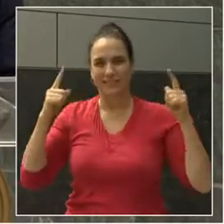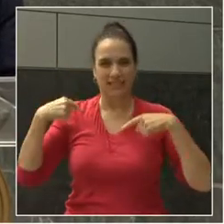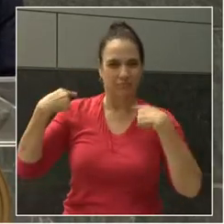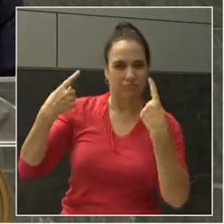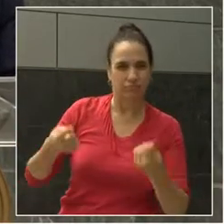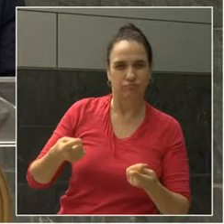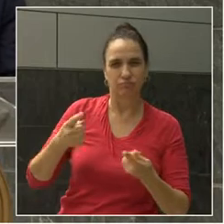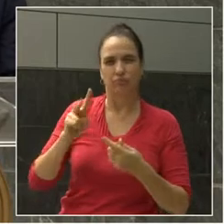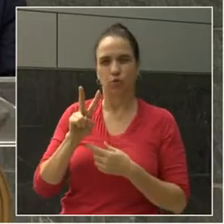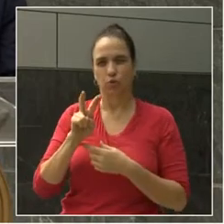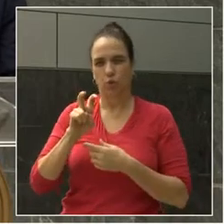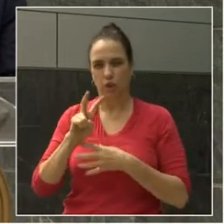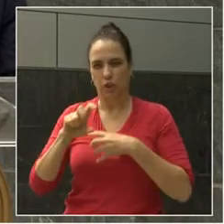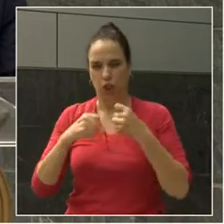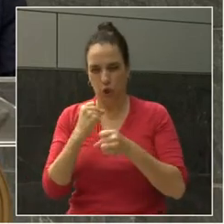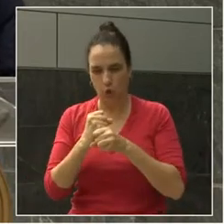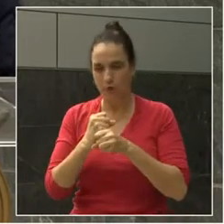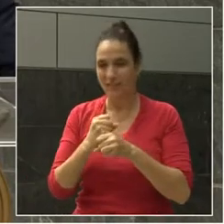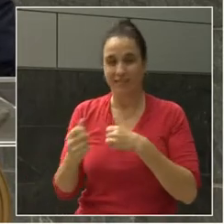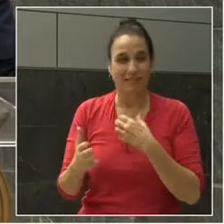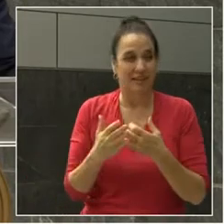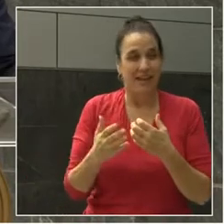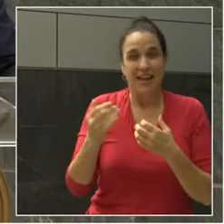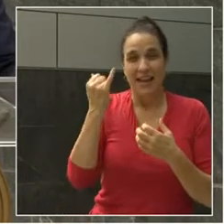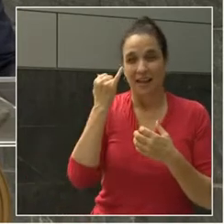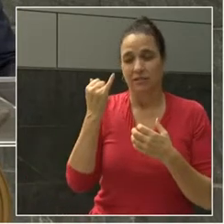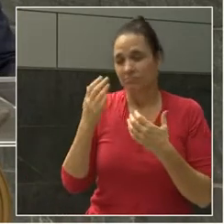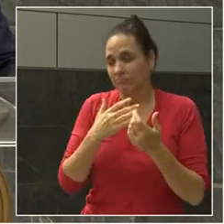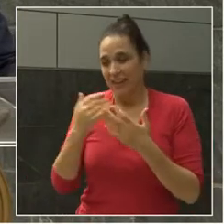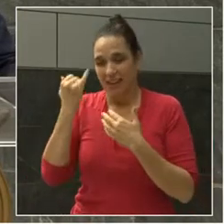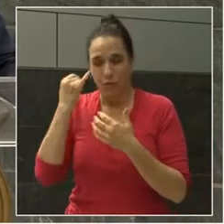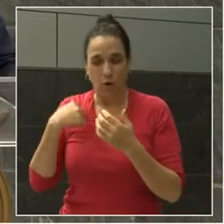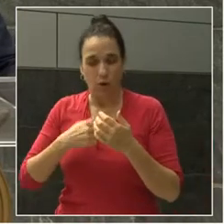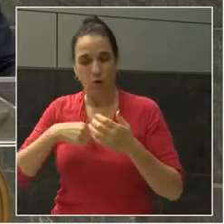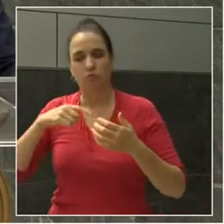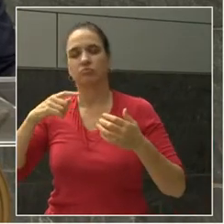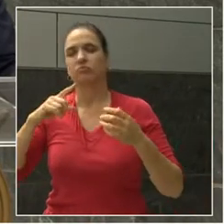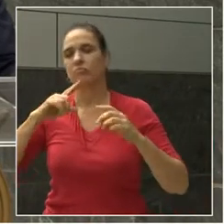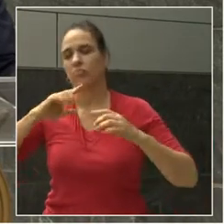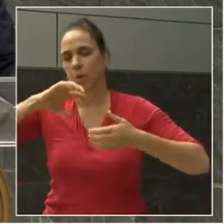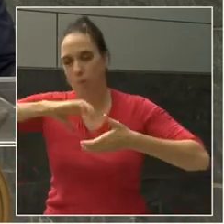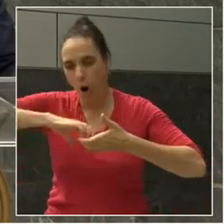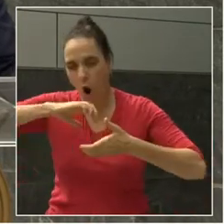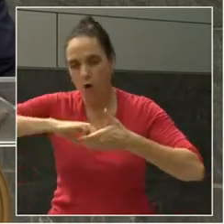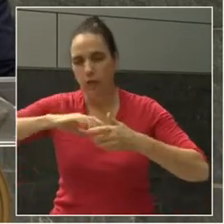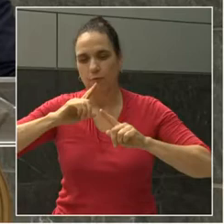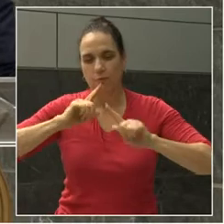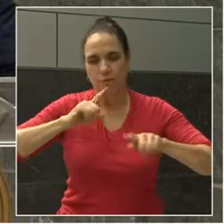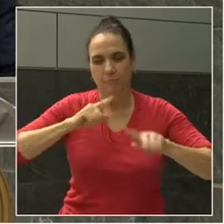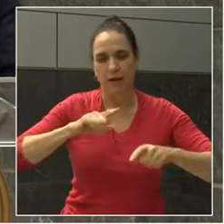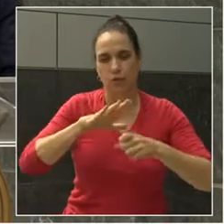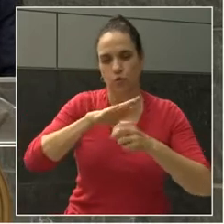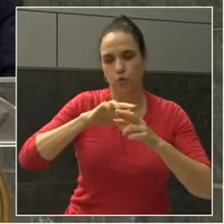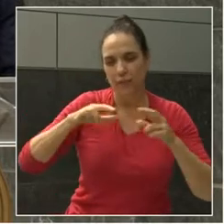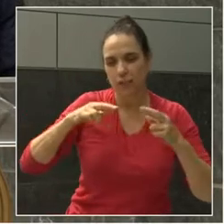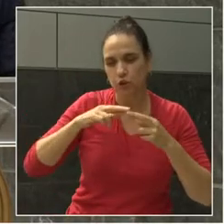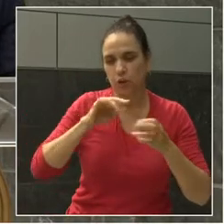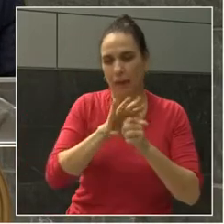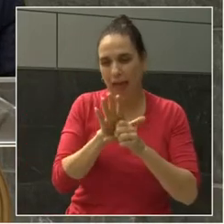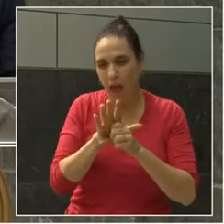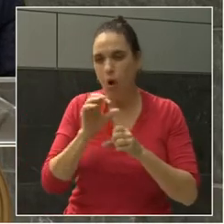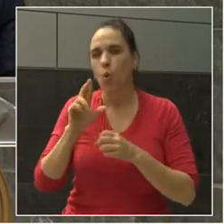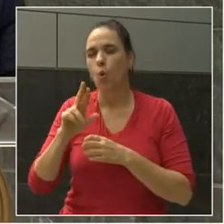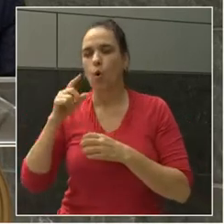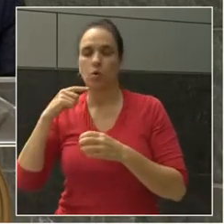years. Whether we are partnering in response to the regional pandemic, whether working together on the new Cedar Hill